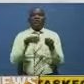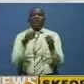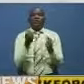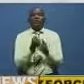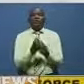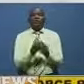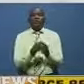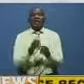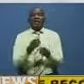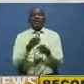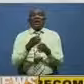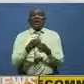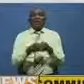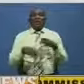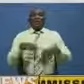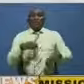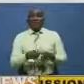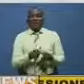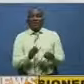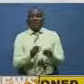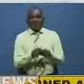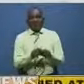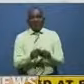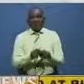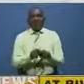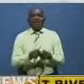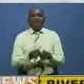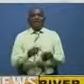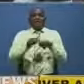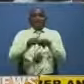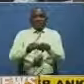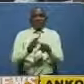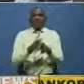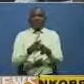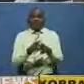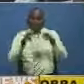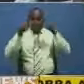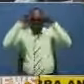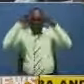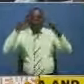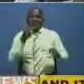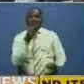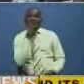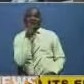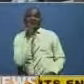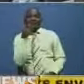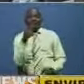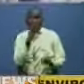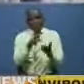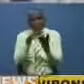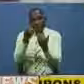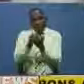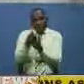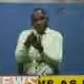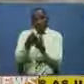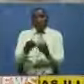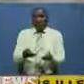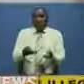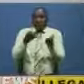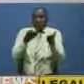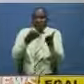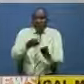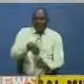socio-cultural conditions, and traditional practices. President Akufo-Addo said the project presents